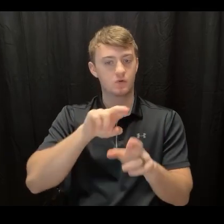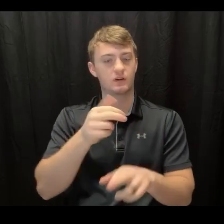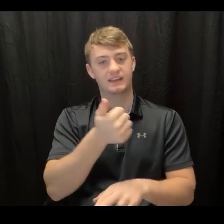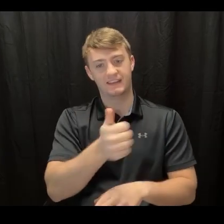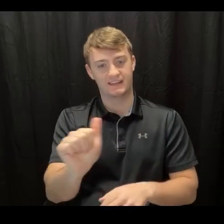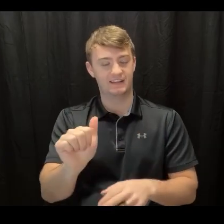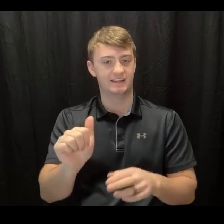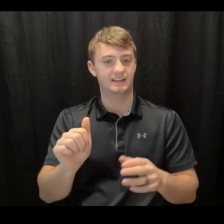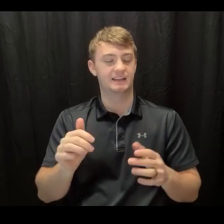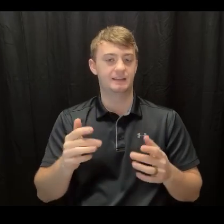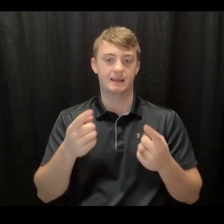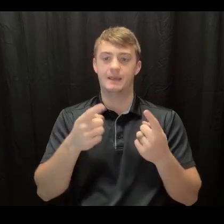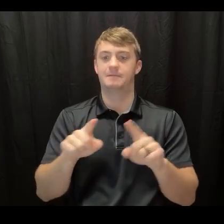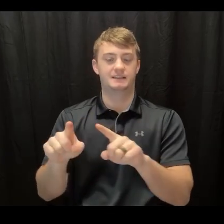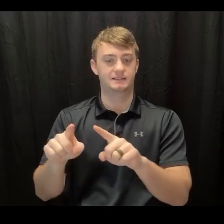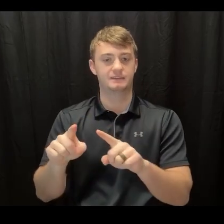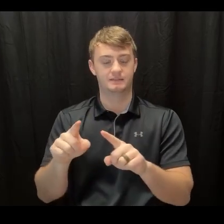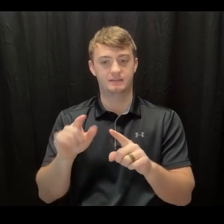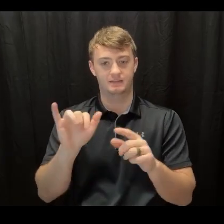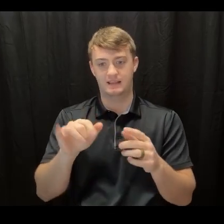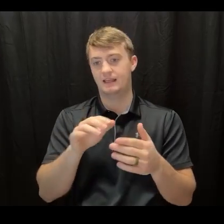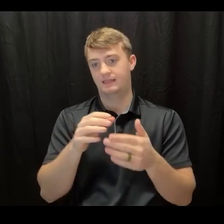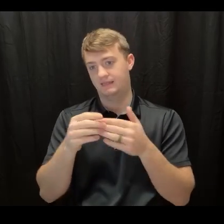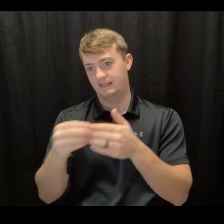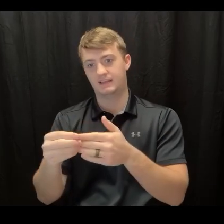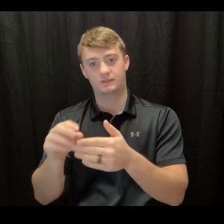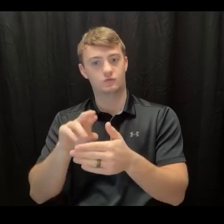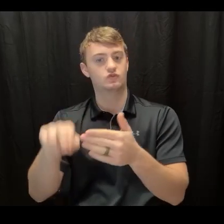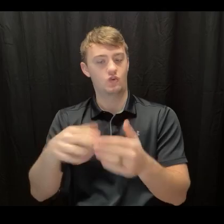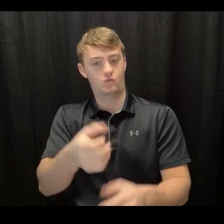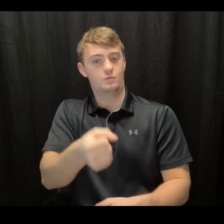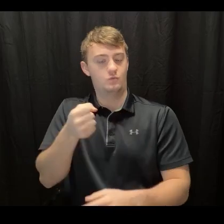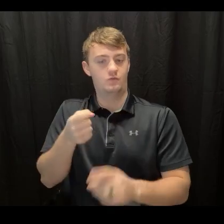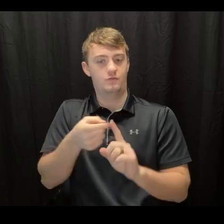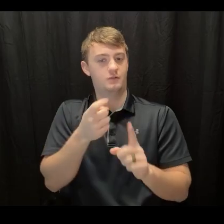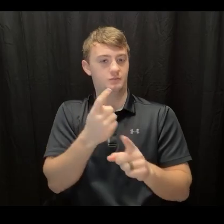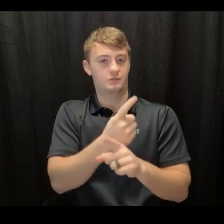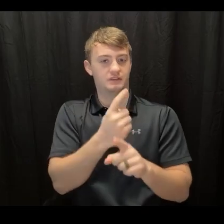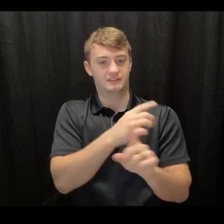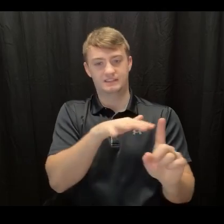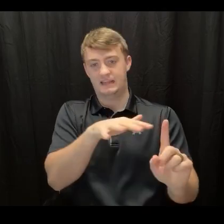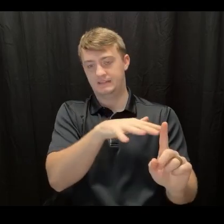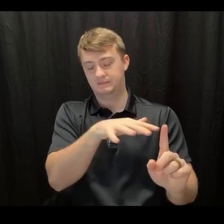report any events that lead to a removal from the student's regular setting.